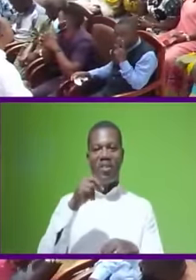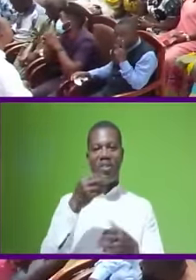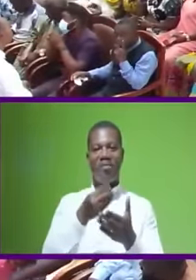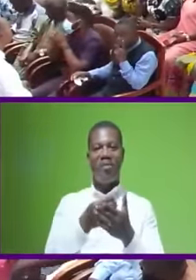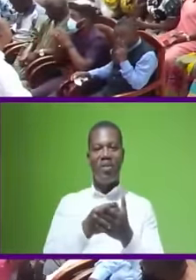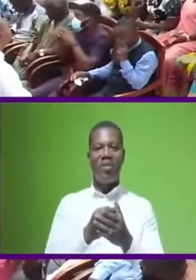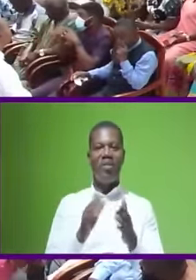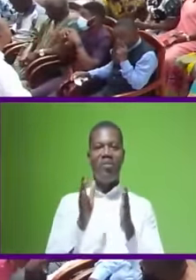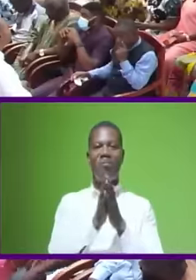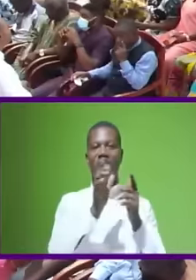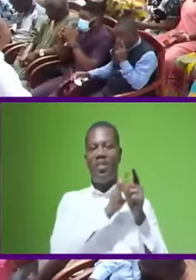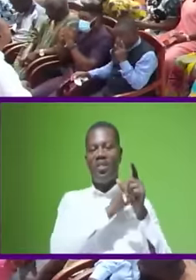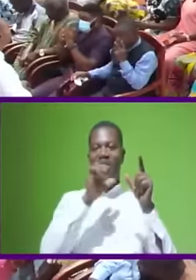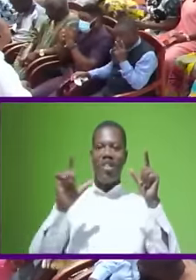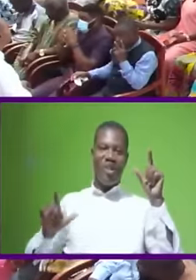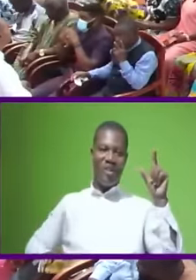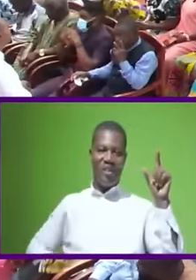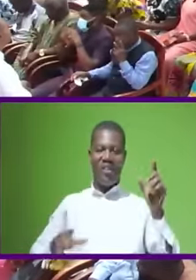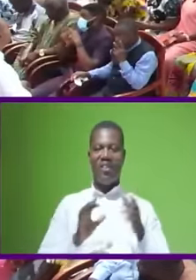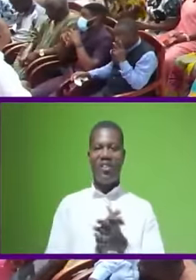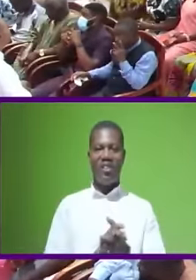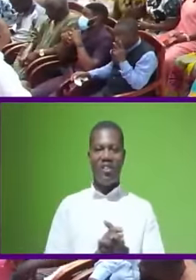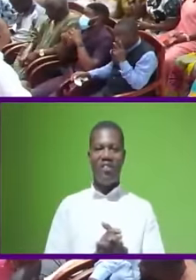Yamahamipa. Praise the Lord. Hallelujah.